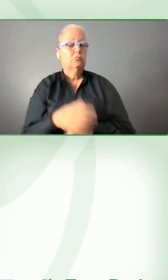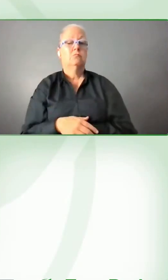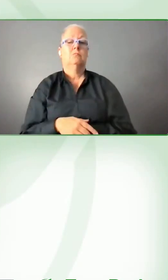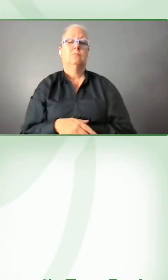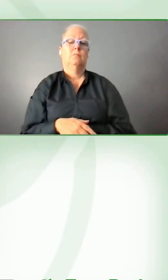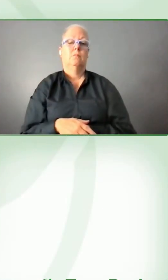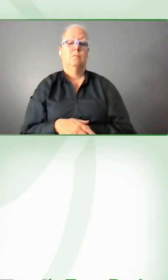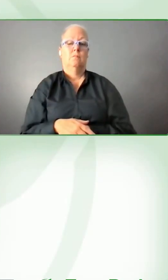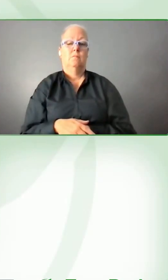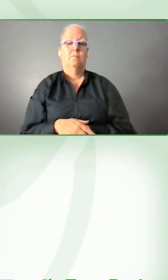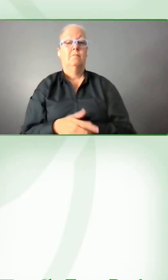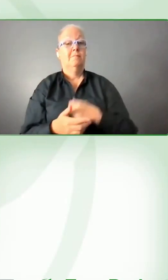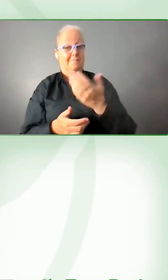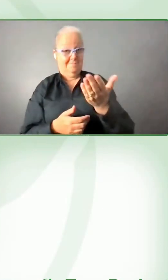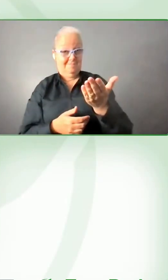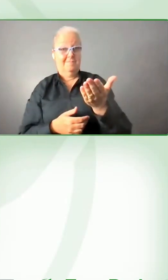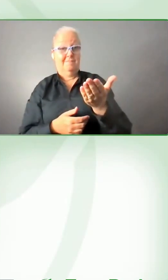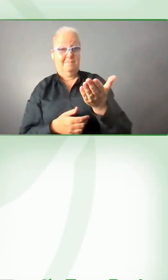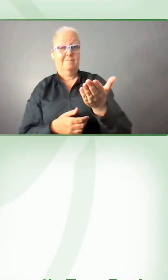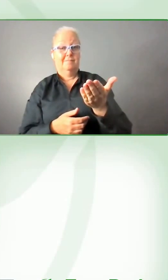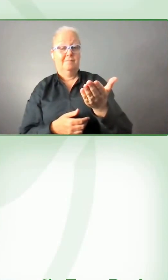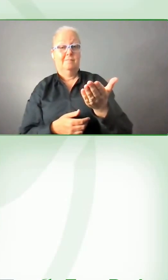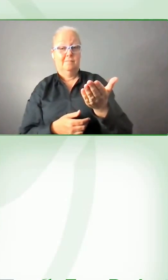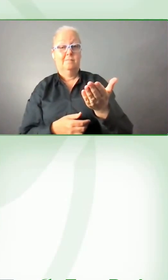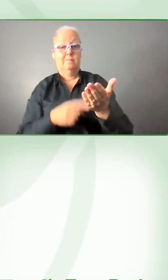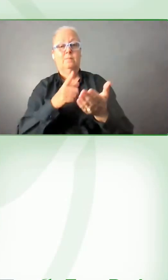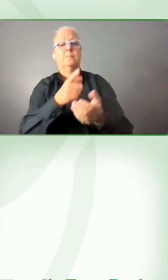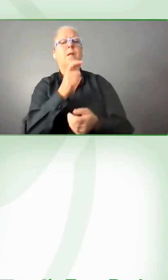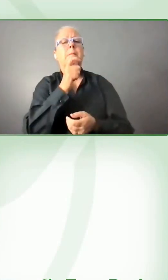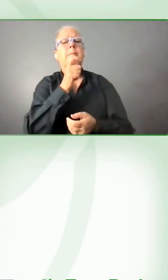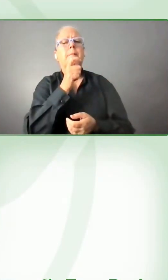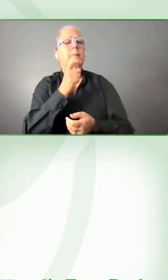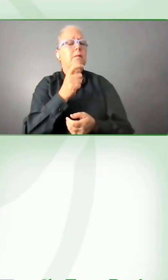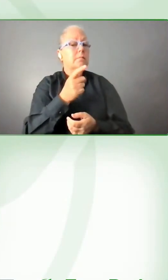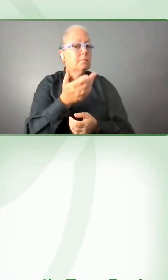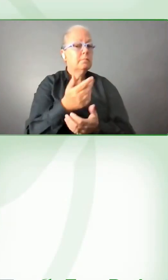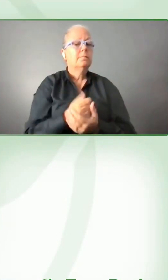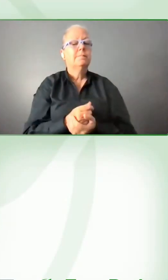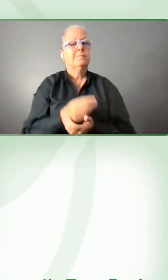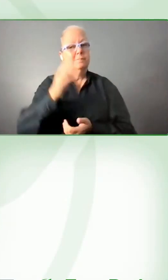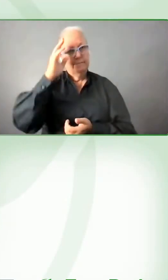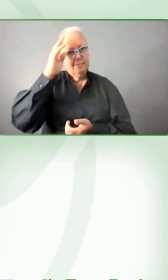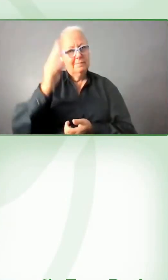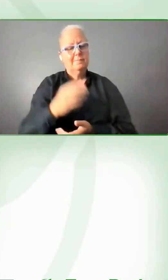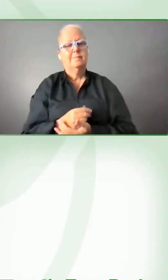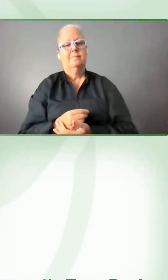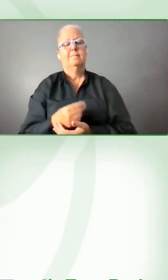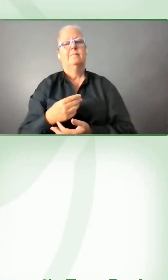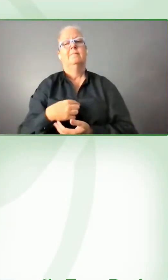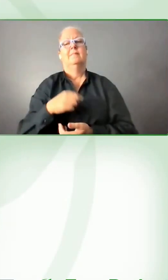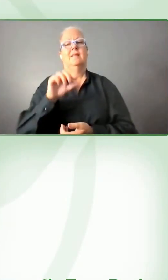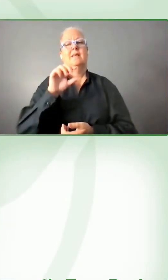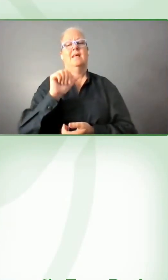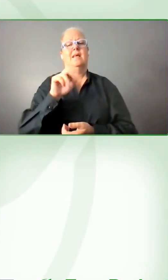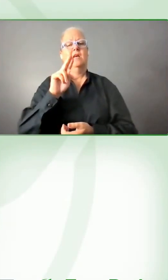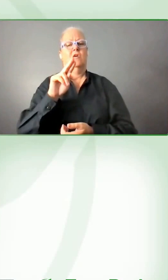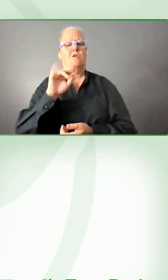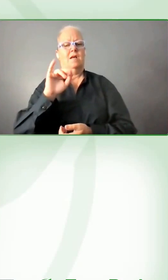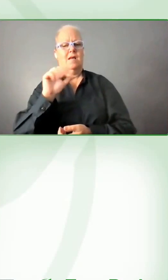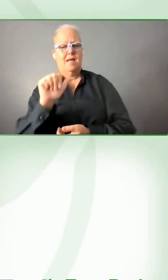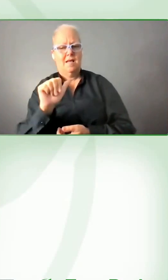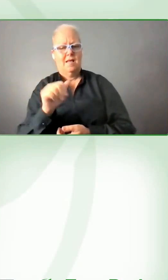Yes, can you turn your microphone on? Yeah, sure. Hi, my name is Ariane, and I'm from the Pro Victimis Foundation based